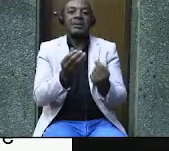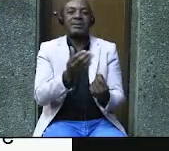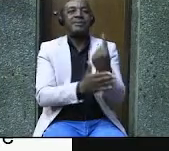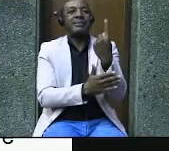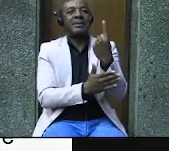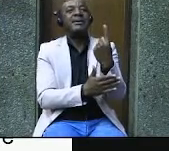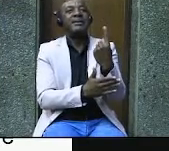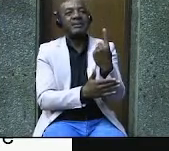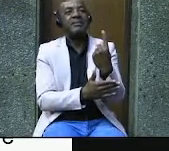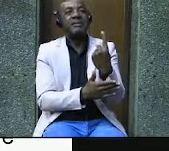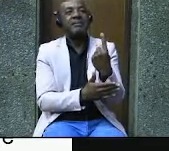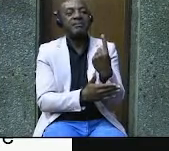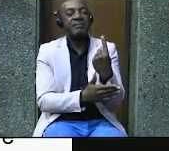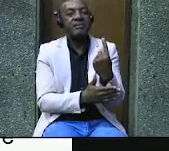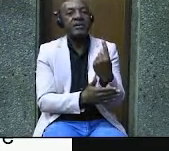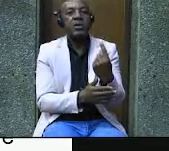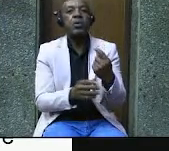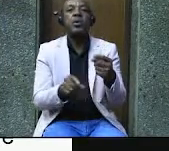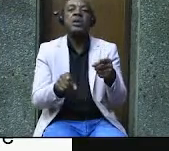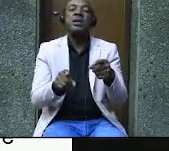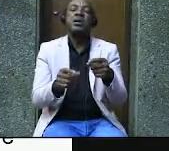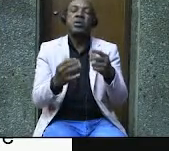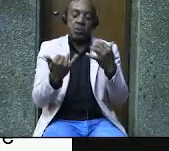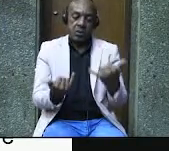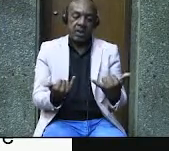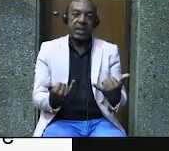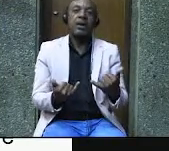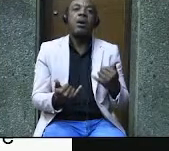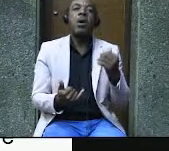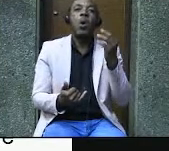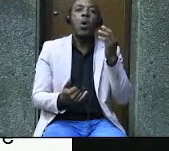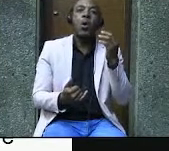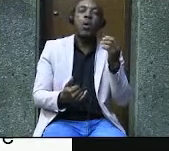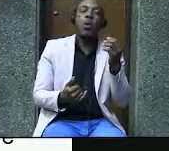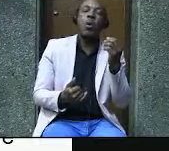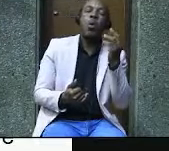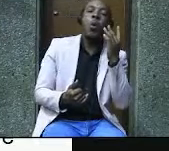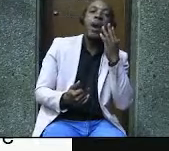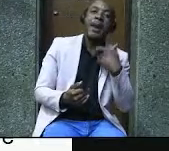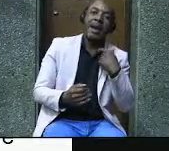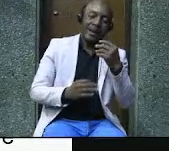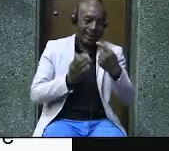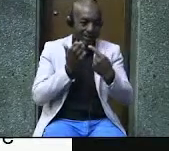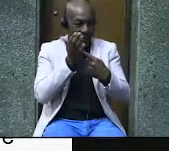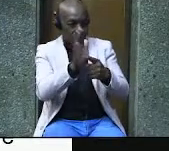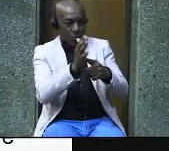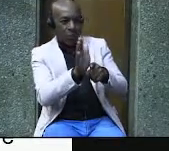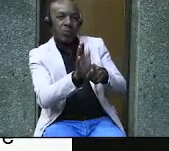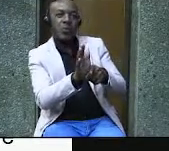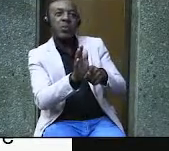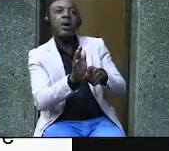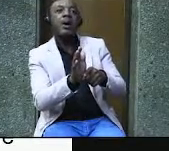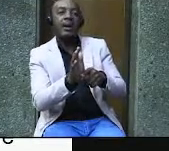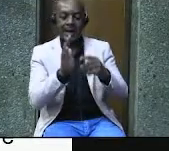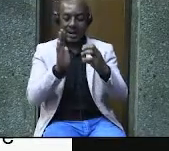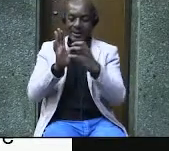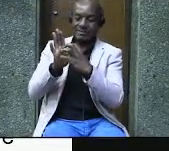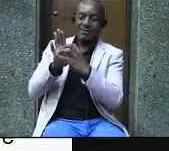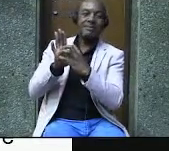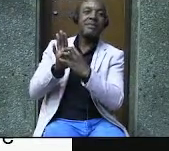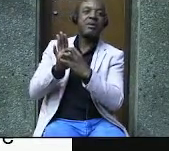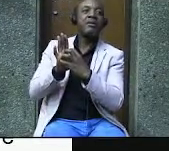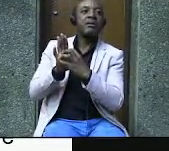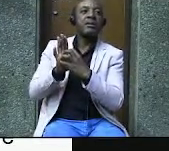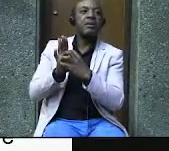an administrative law process. It is not arbitrary. It is strictly procedural. There has to